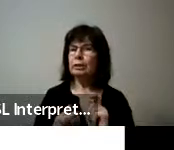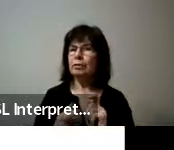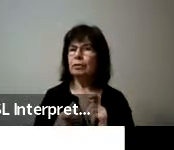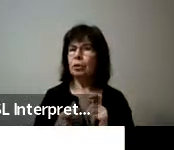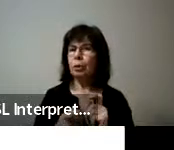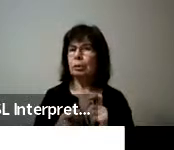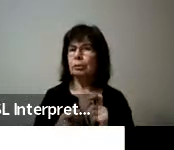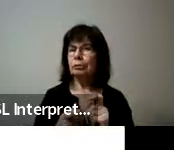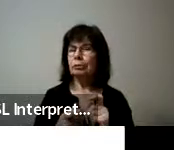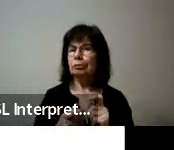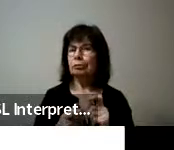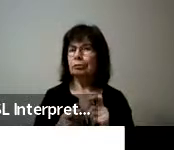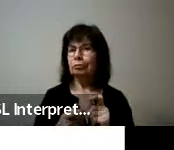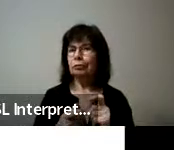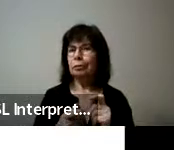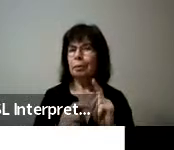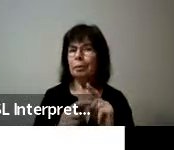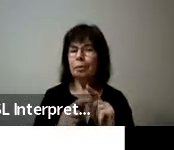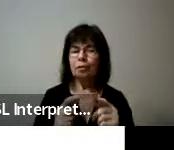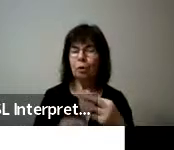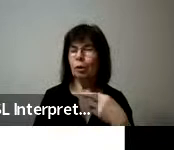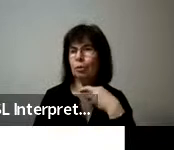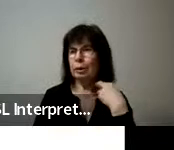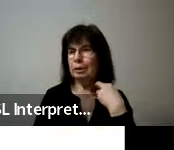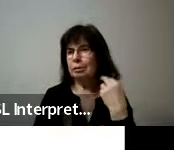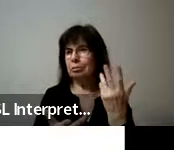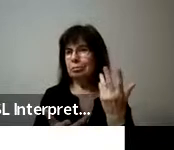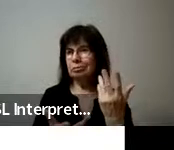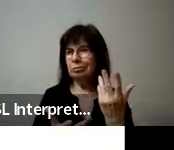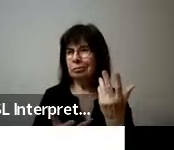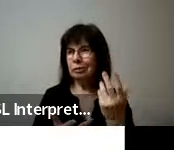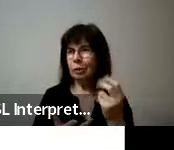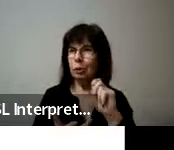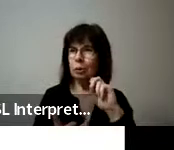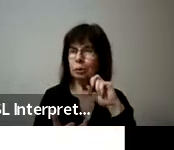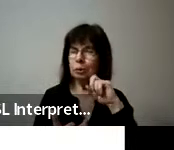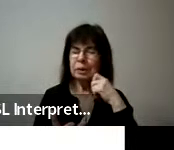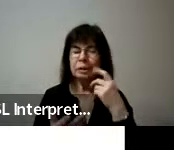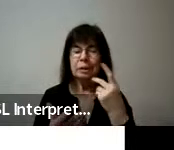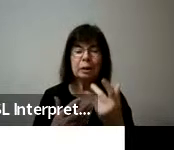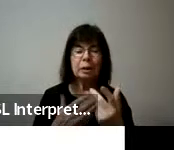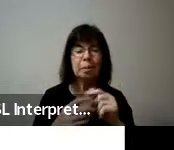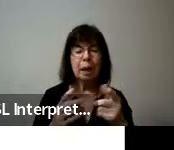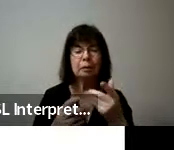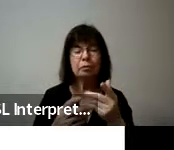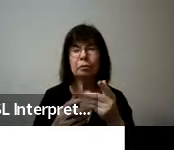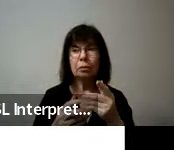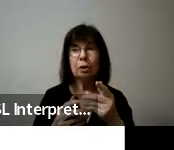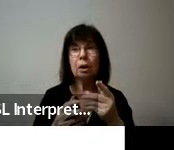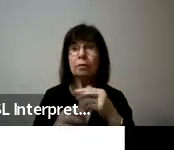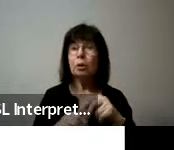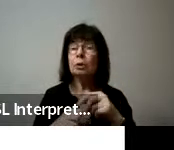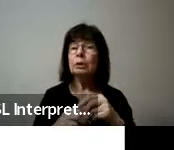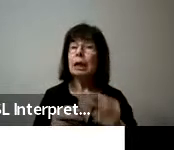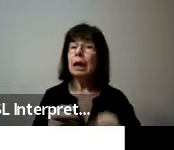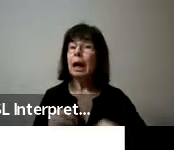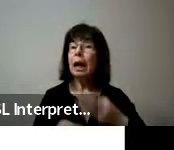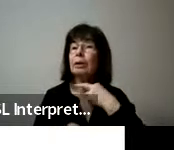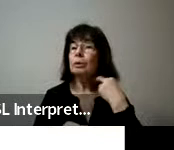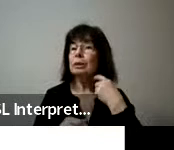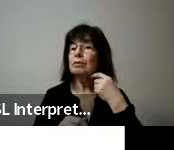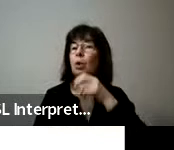will continue for older adults and those with serious health conditions. New variants will emerge that